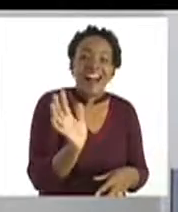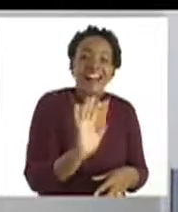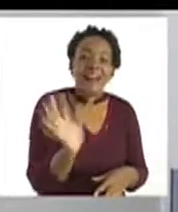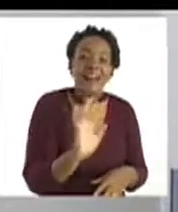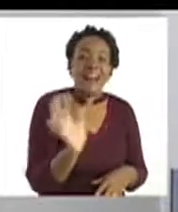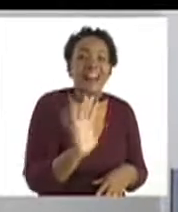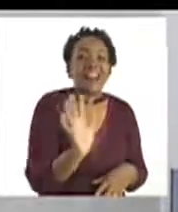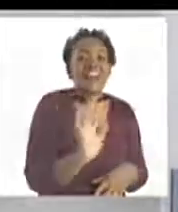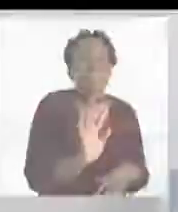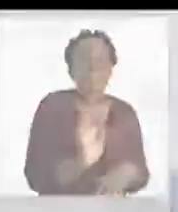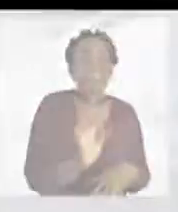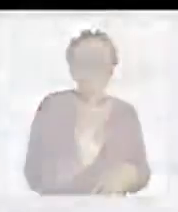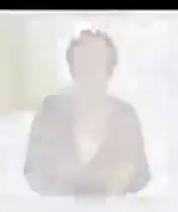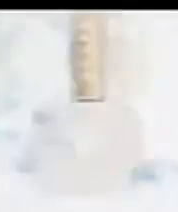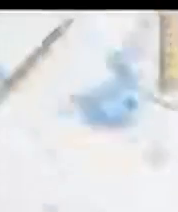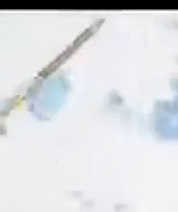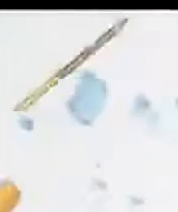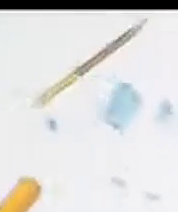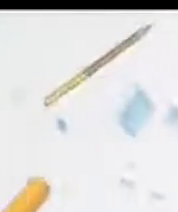bye.